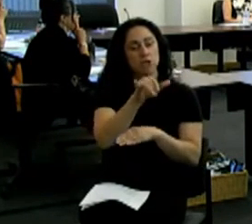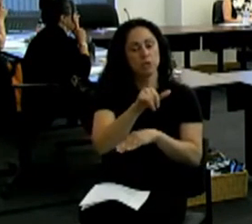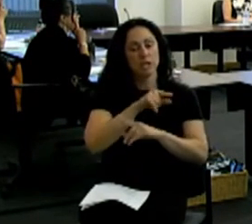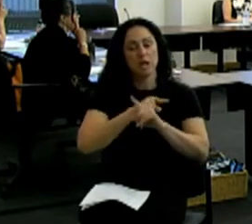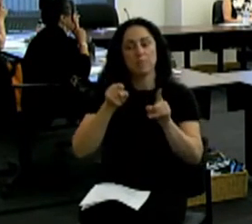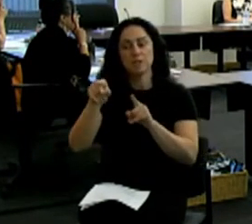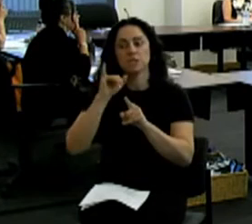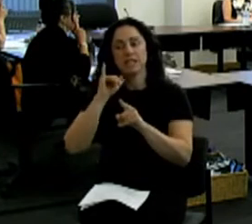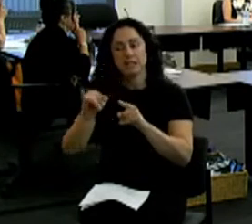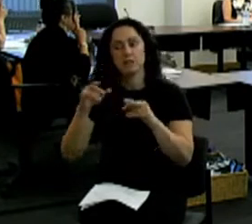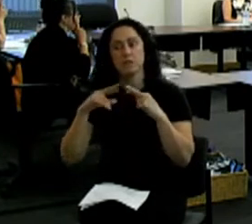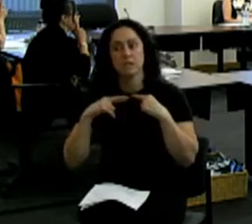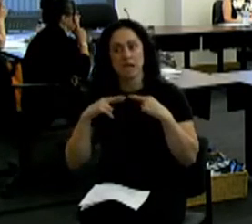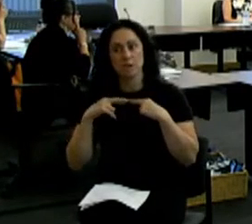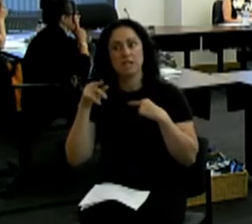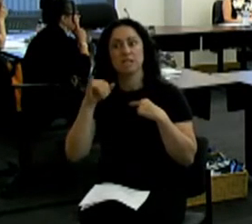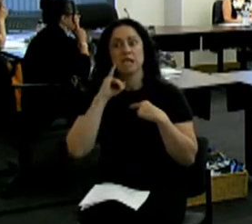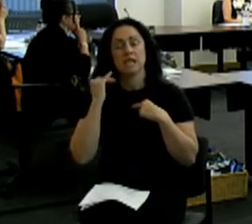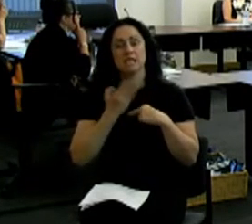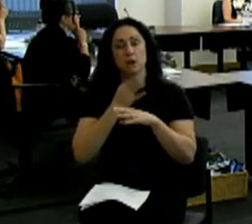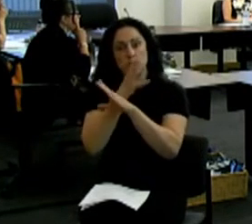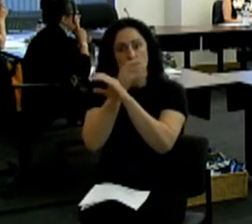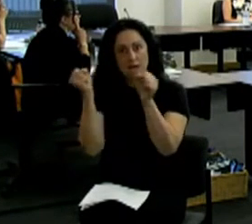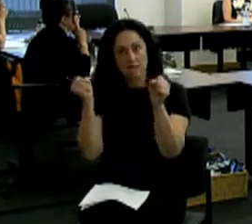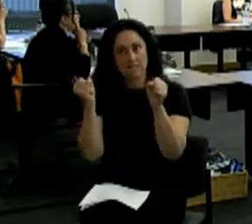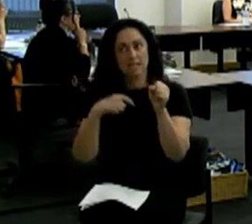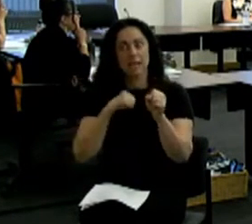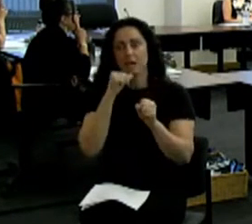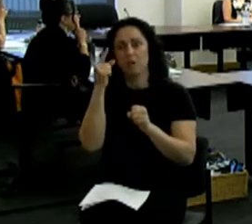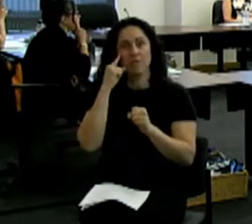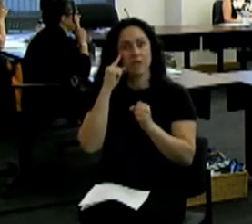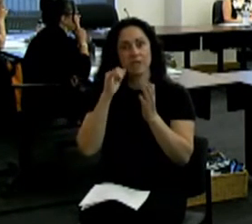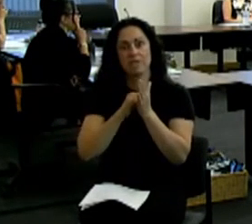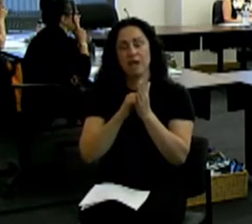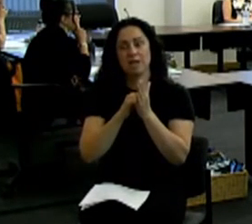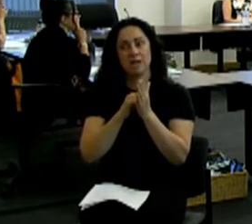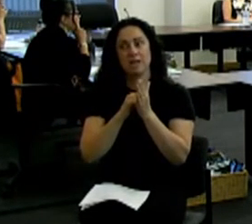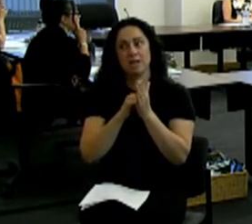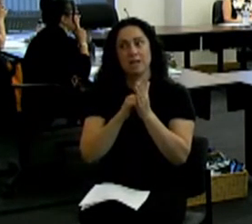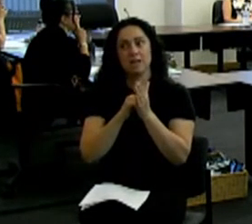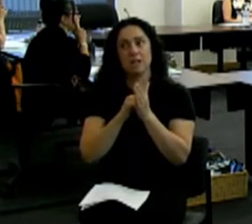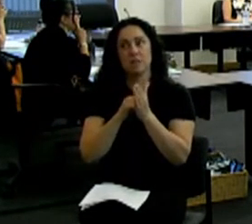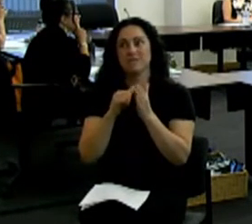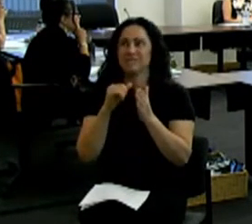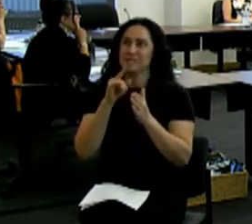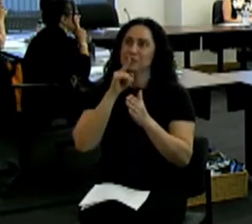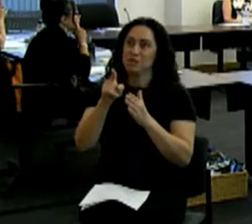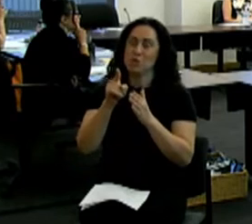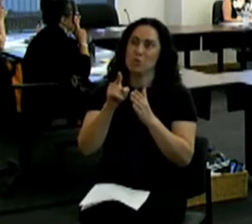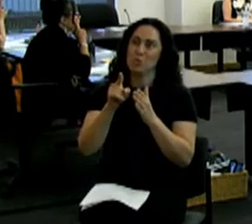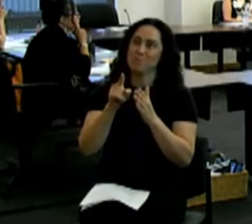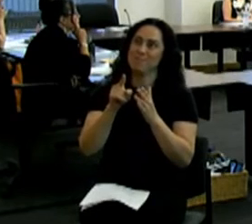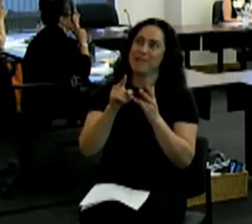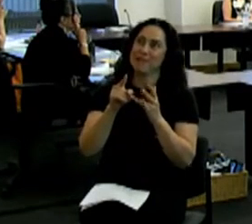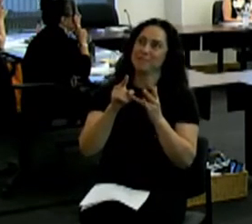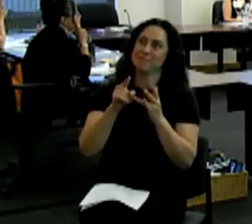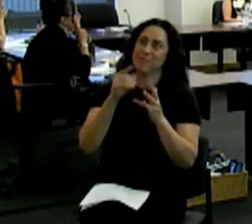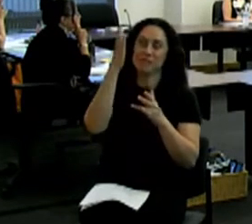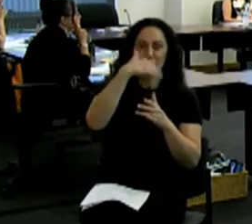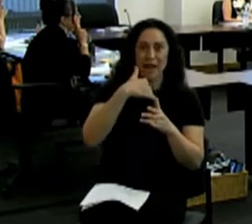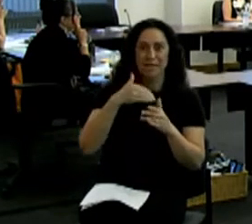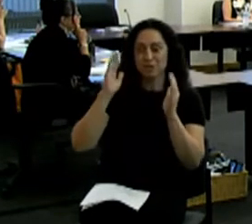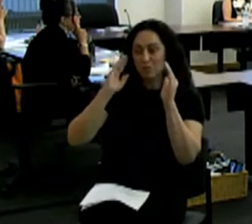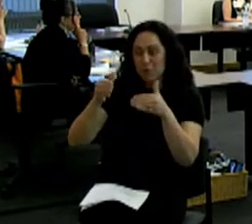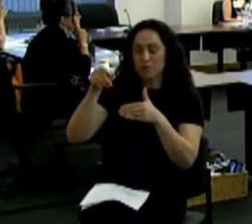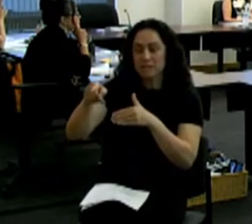However, she is retiring. She is our president. I don't think that it was too out of the box for us to have focused on